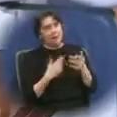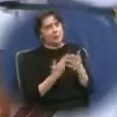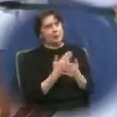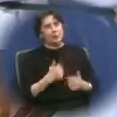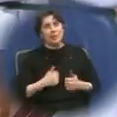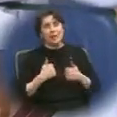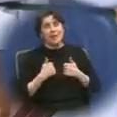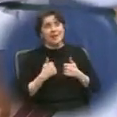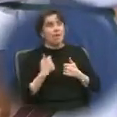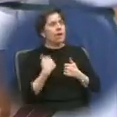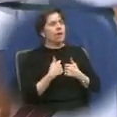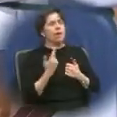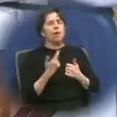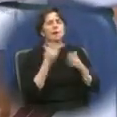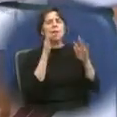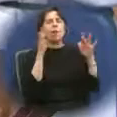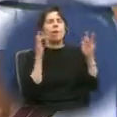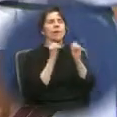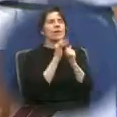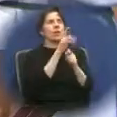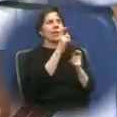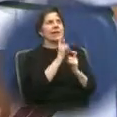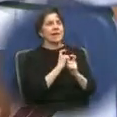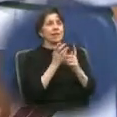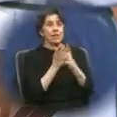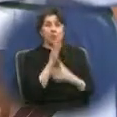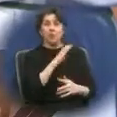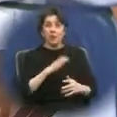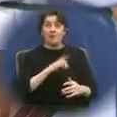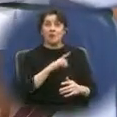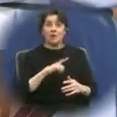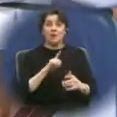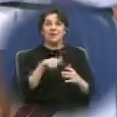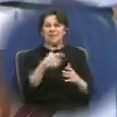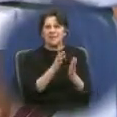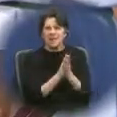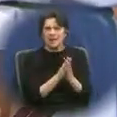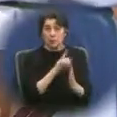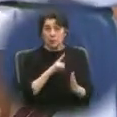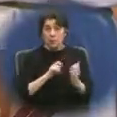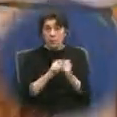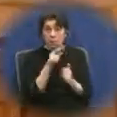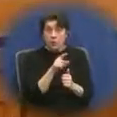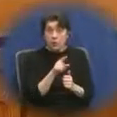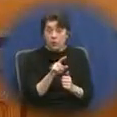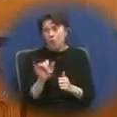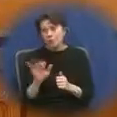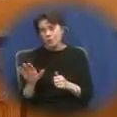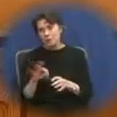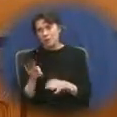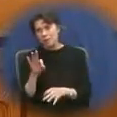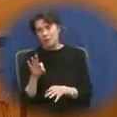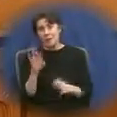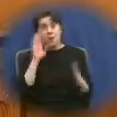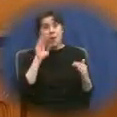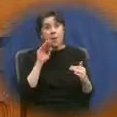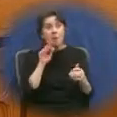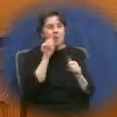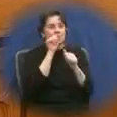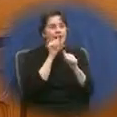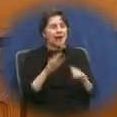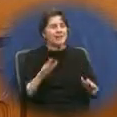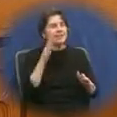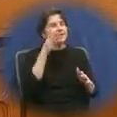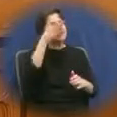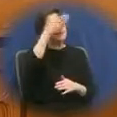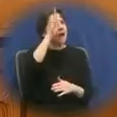glory in your gift, through Christ our Lord. Amen. The Lord be with you. and with your spirit. May the blessing of Almighty God, the